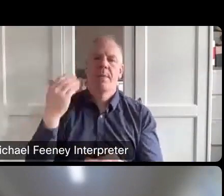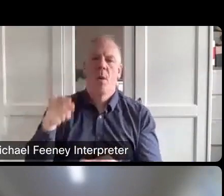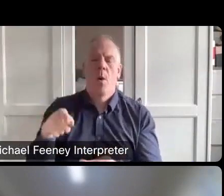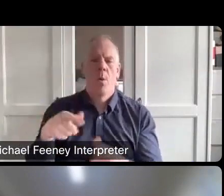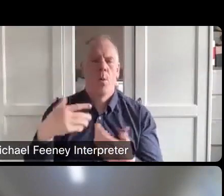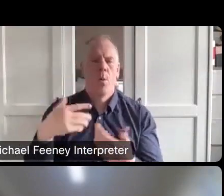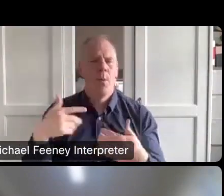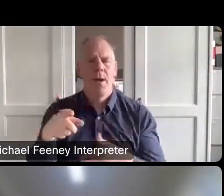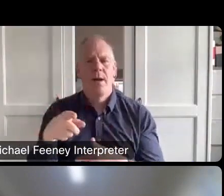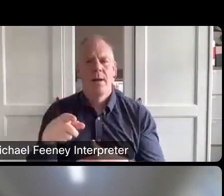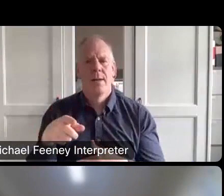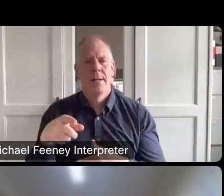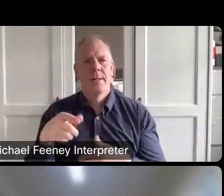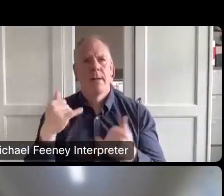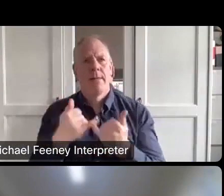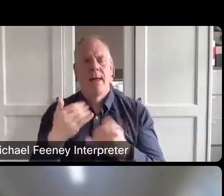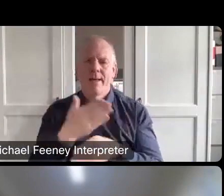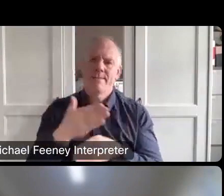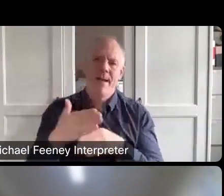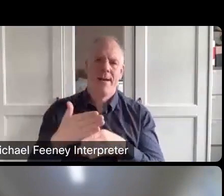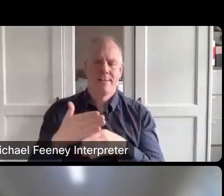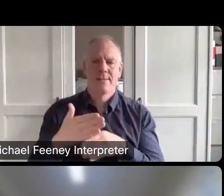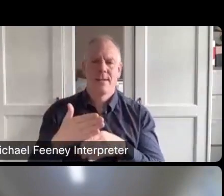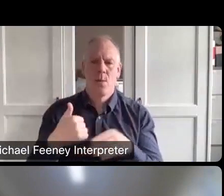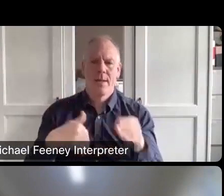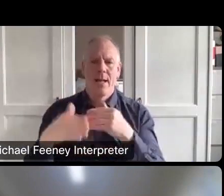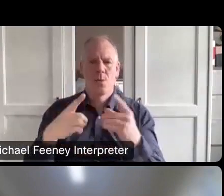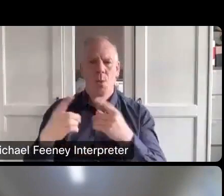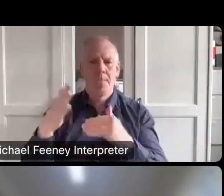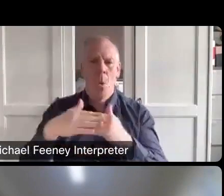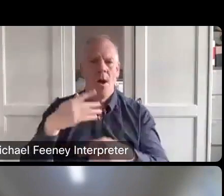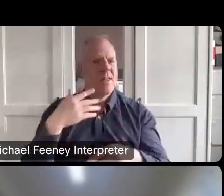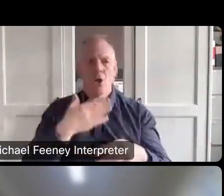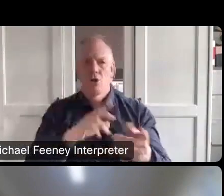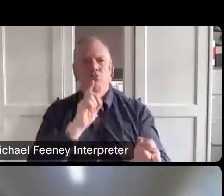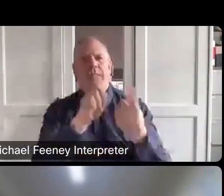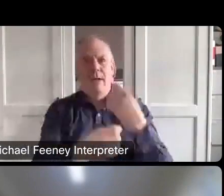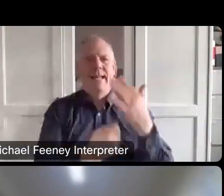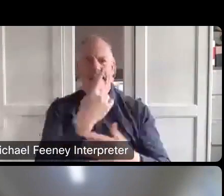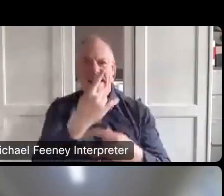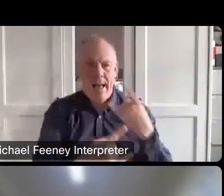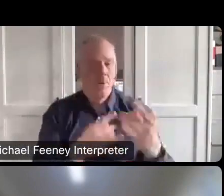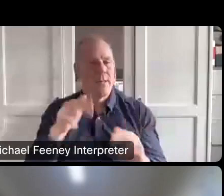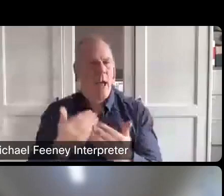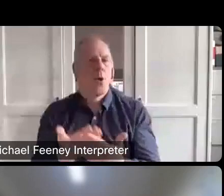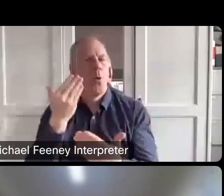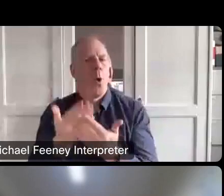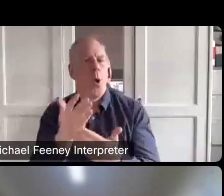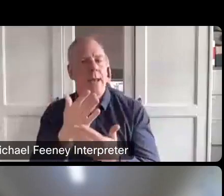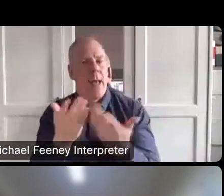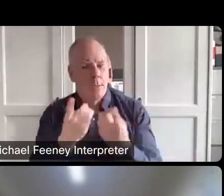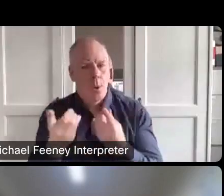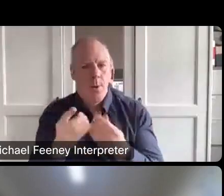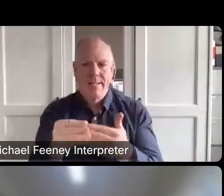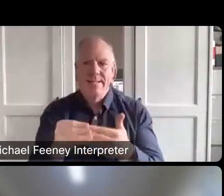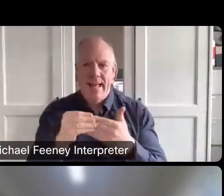is a platform for us to go beyond just responding to incidents and to learn how to do